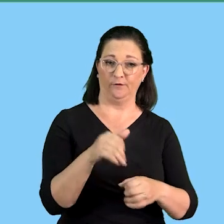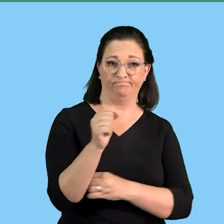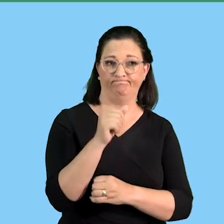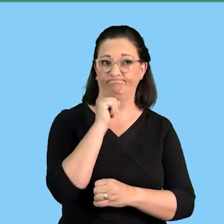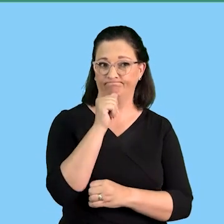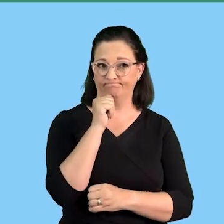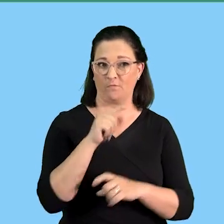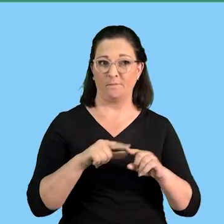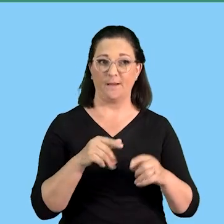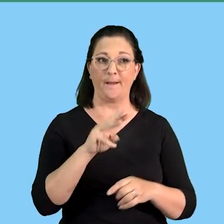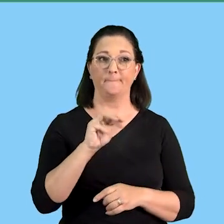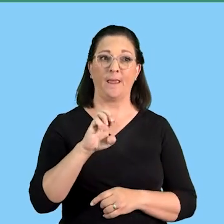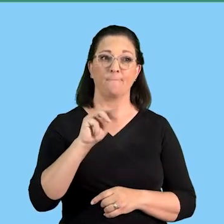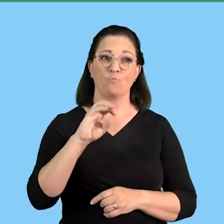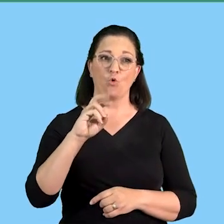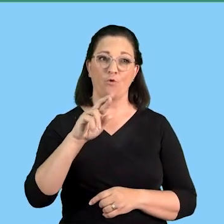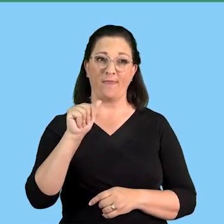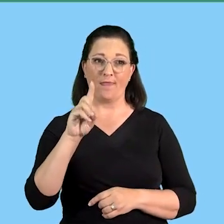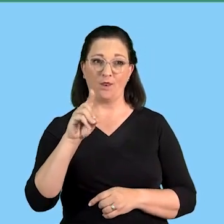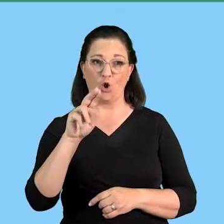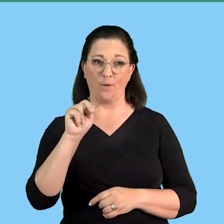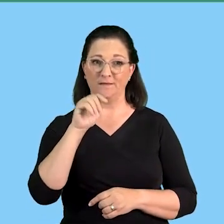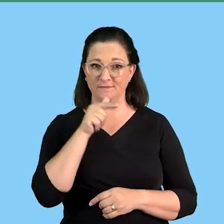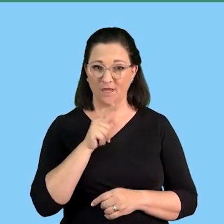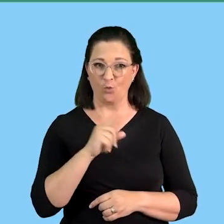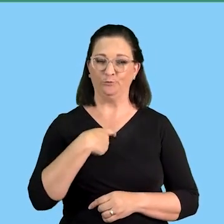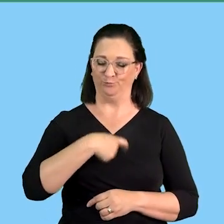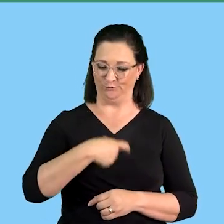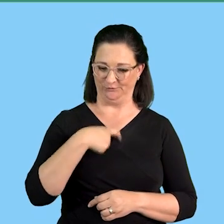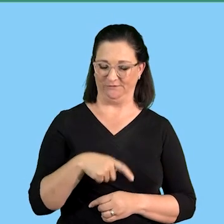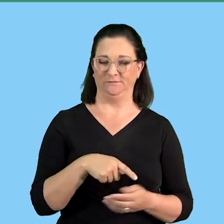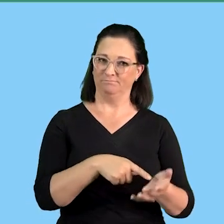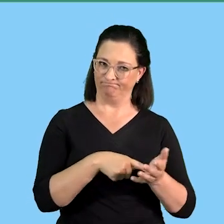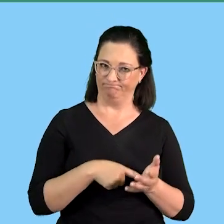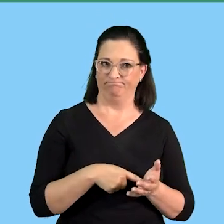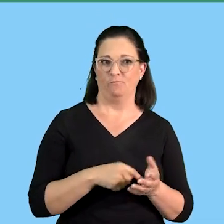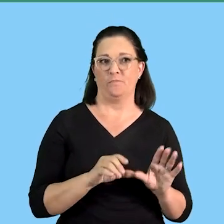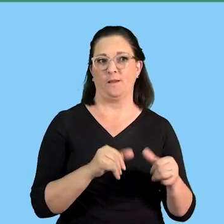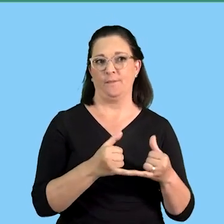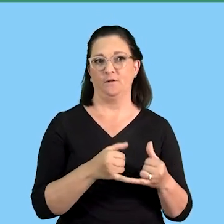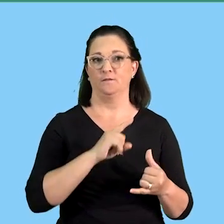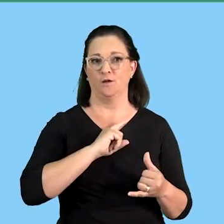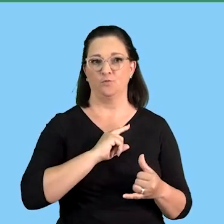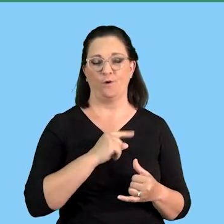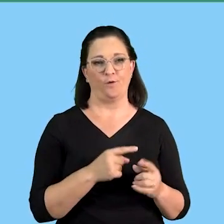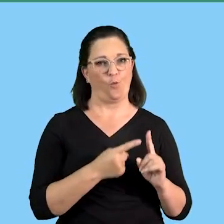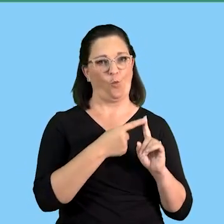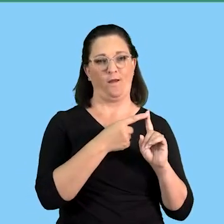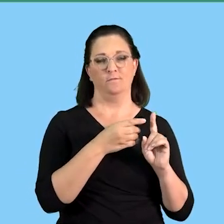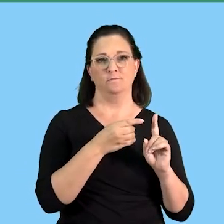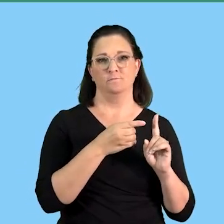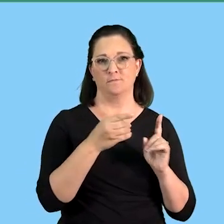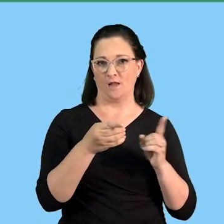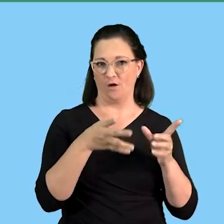should state that it is a personal liability company, and they must at least have one director on their board